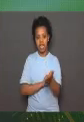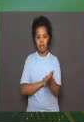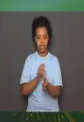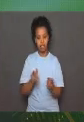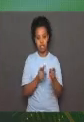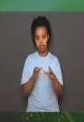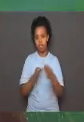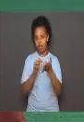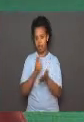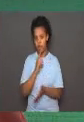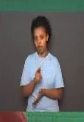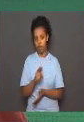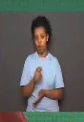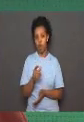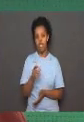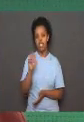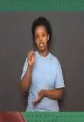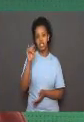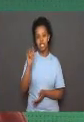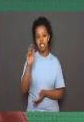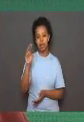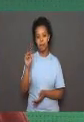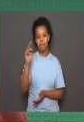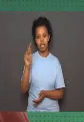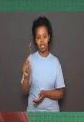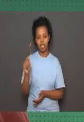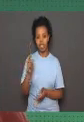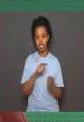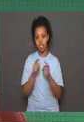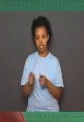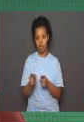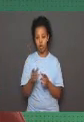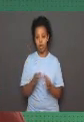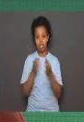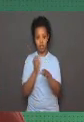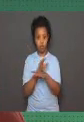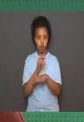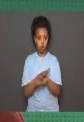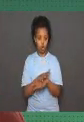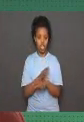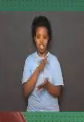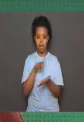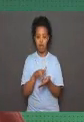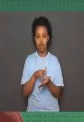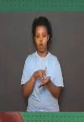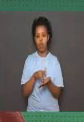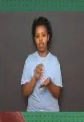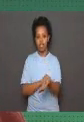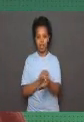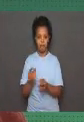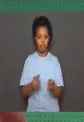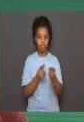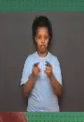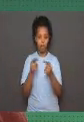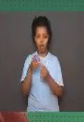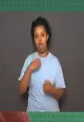nervous system. The sympathetic division transmits impulses from the central